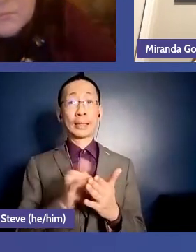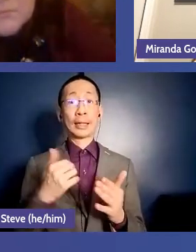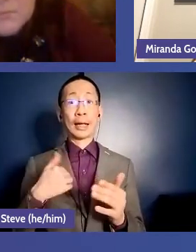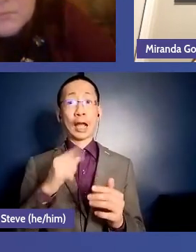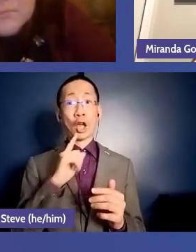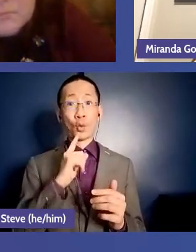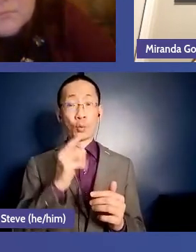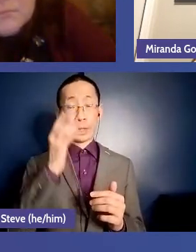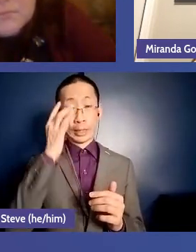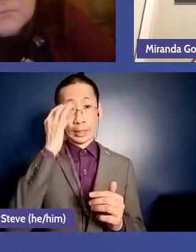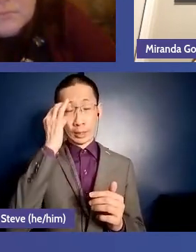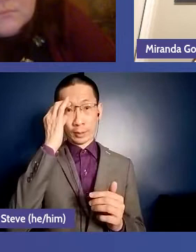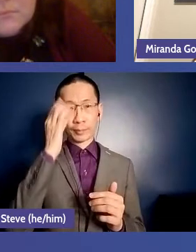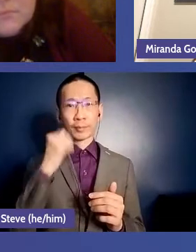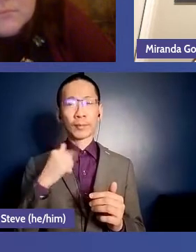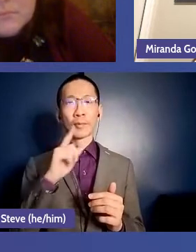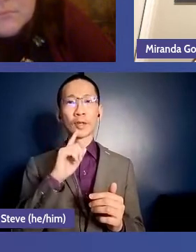really